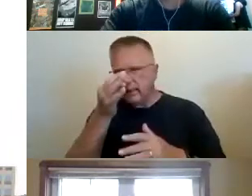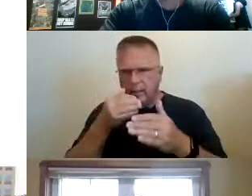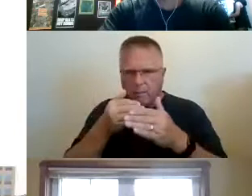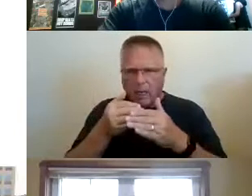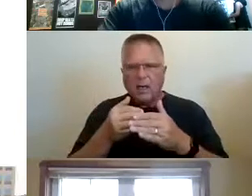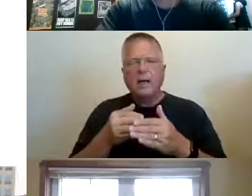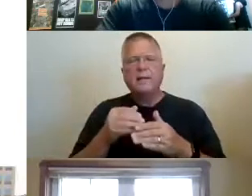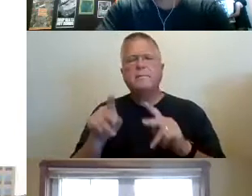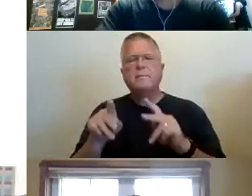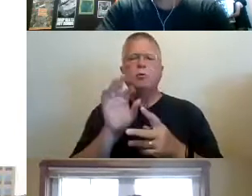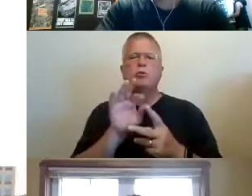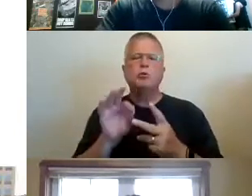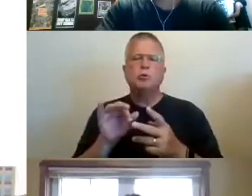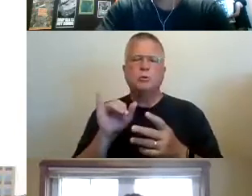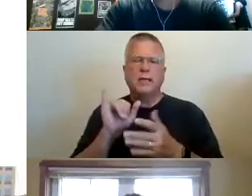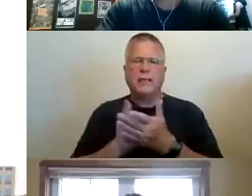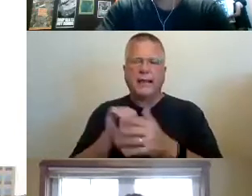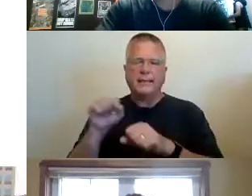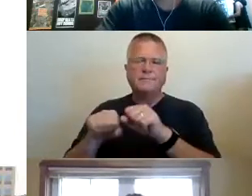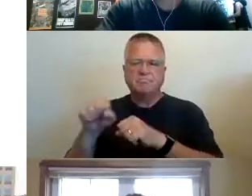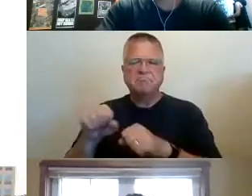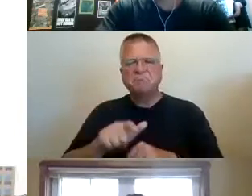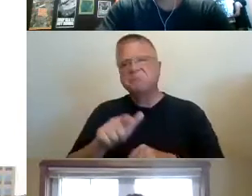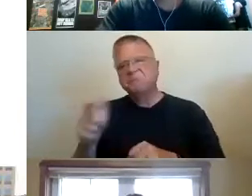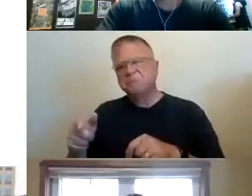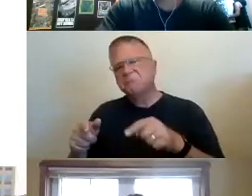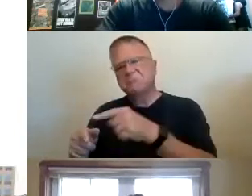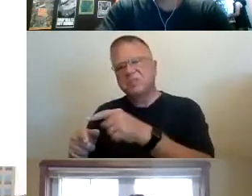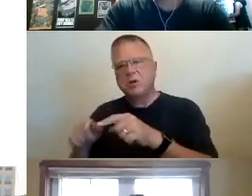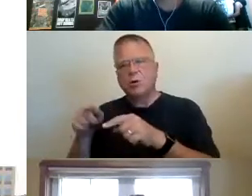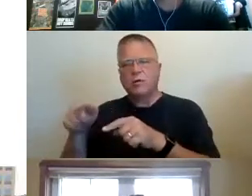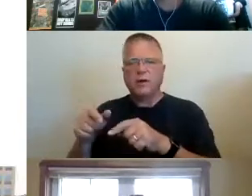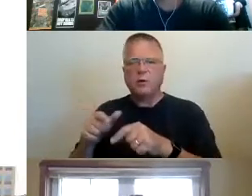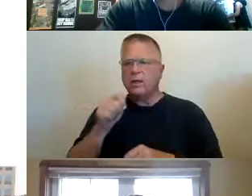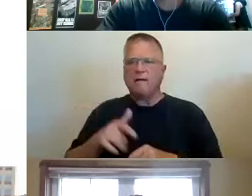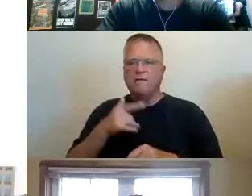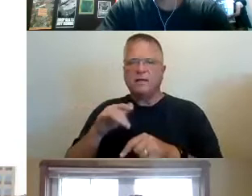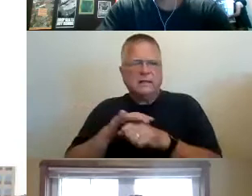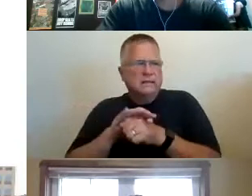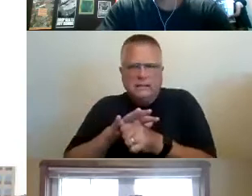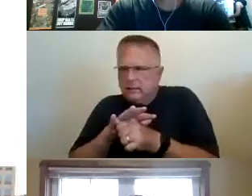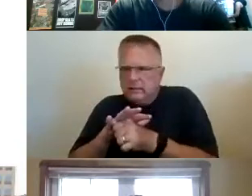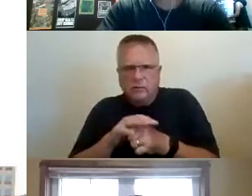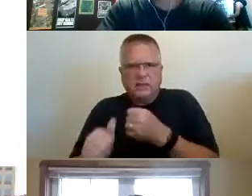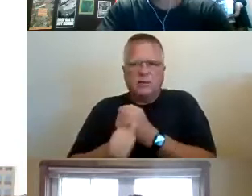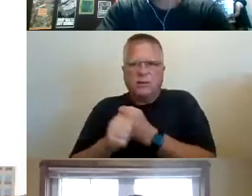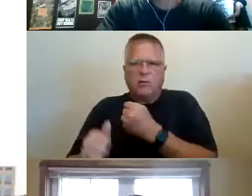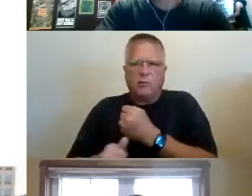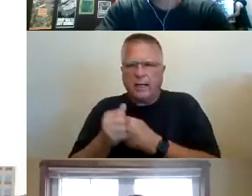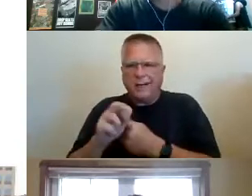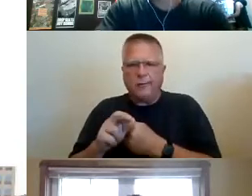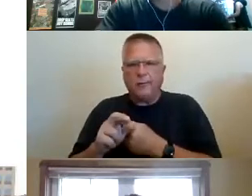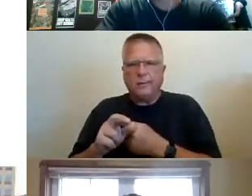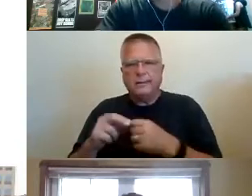people choosing that mode of travel can go, again, without feeling a high degree of stress, threat, or